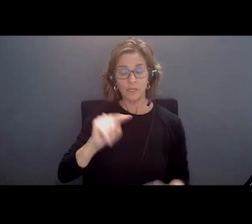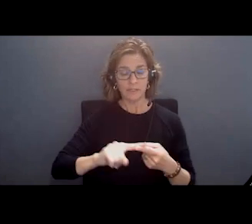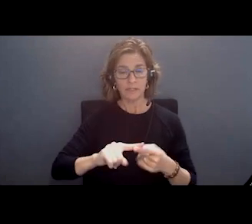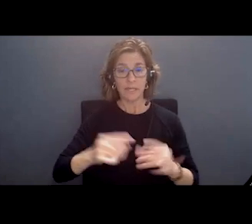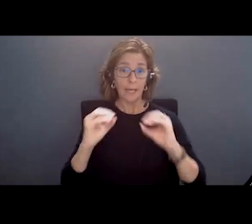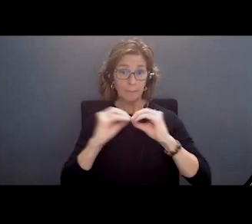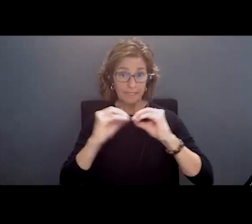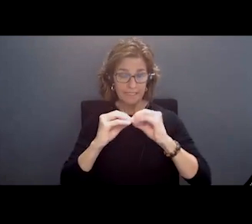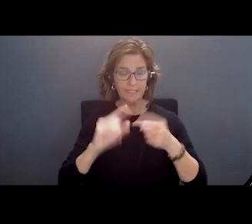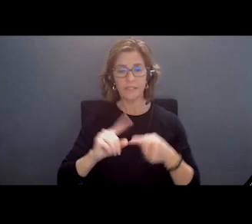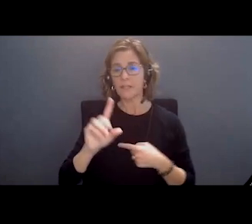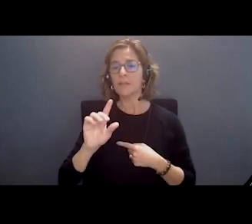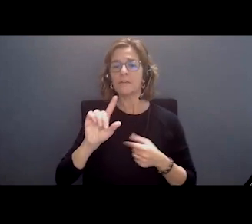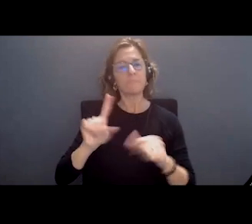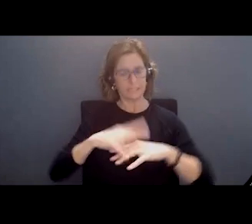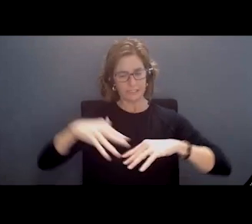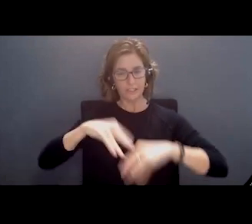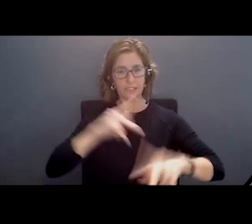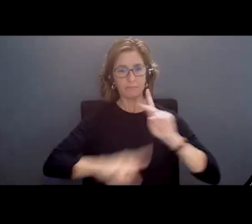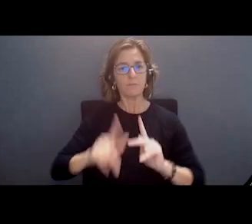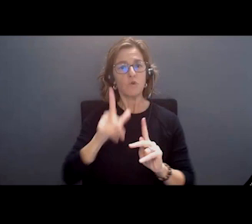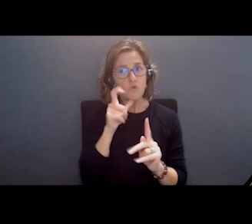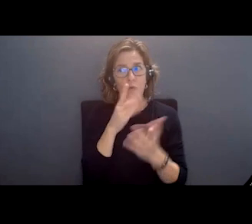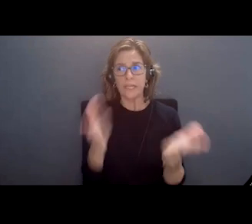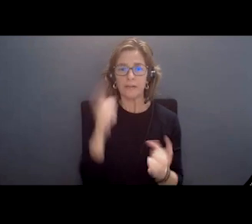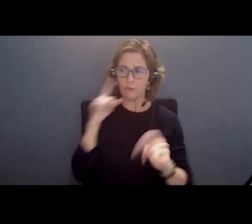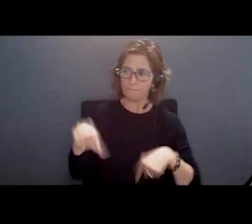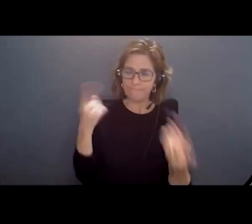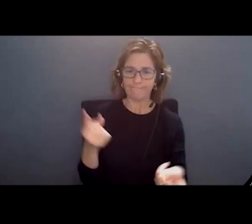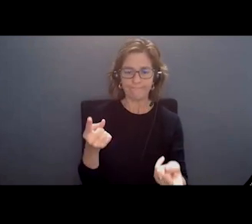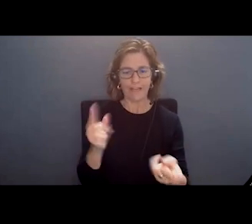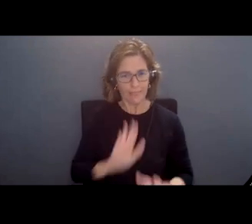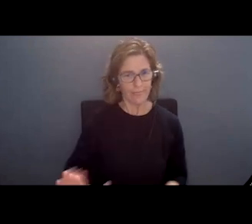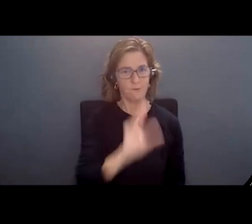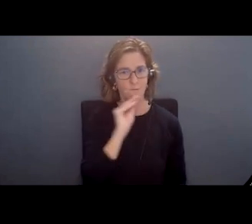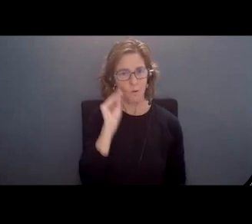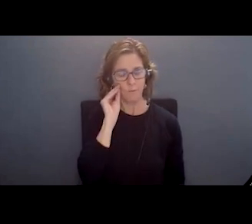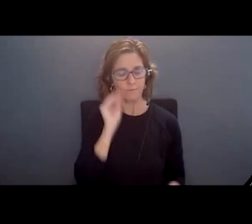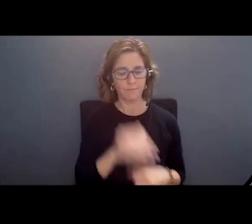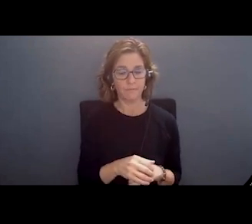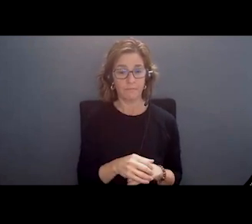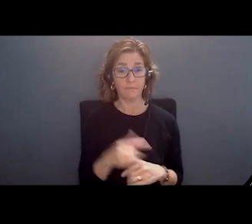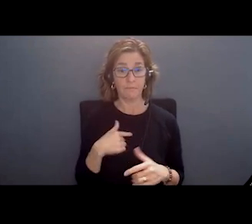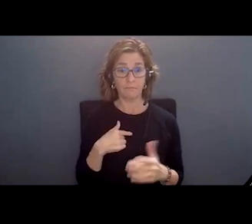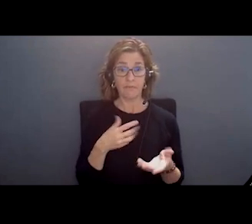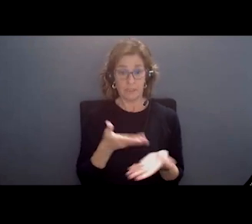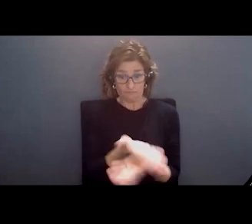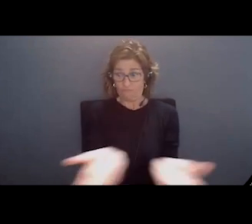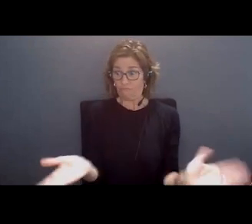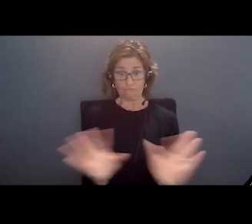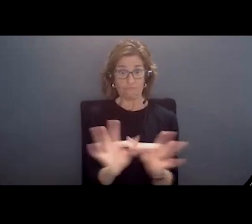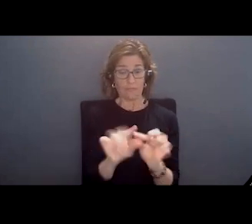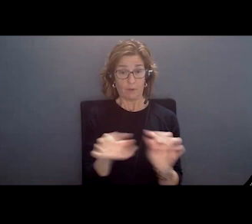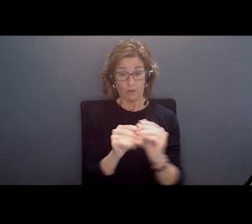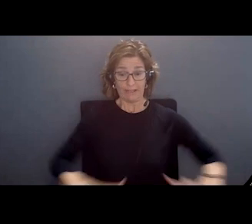Nations people who call this land home. The acknowledgement of this land is a declaration of our collective responsibility